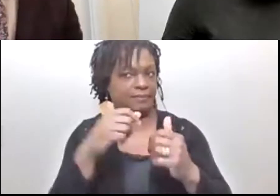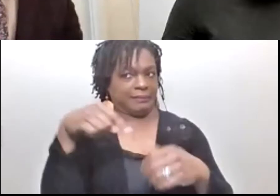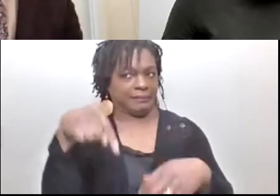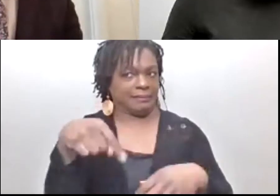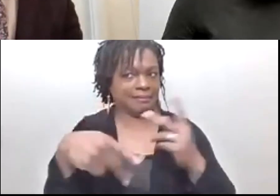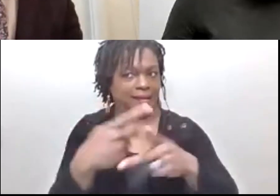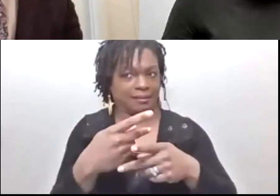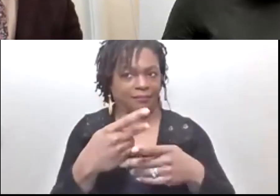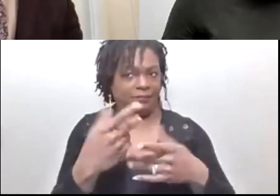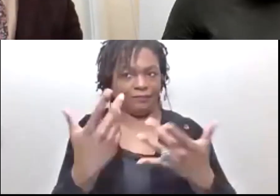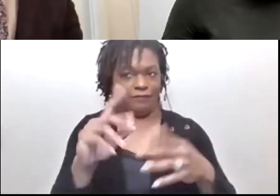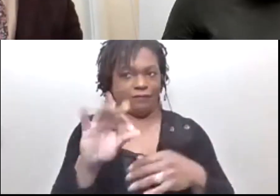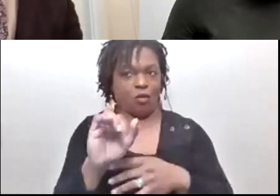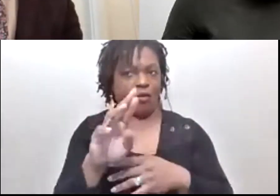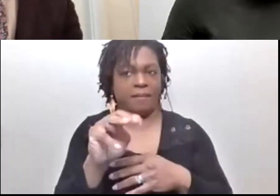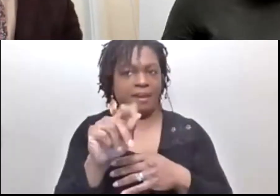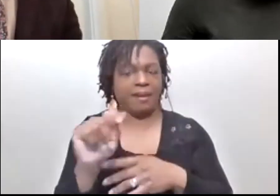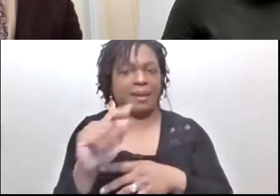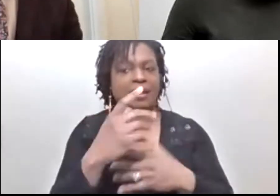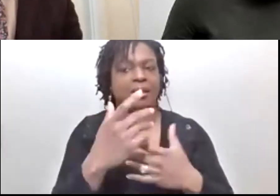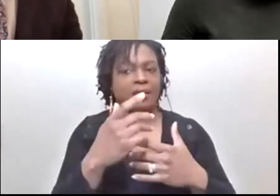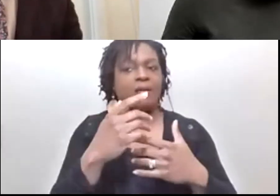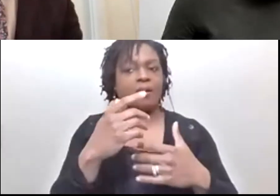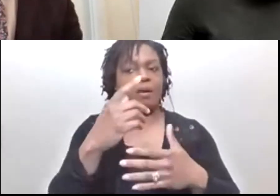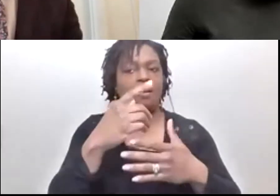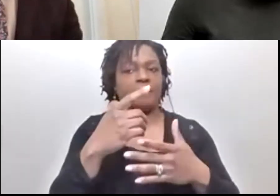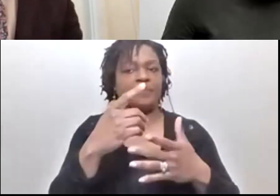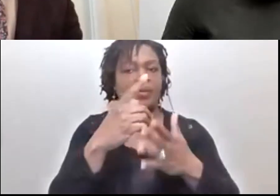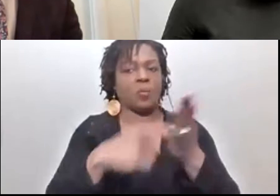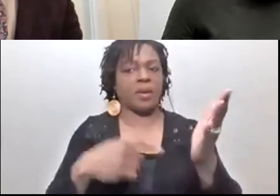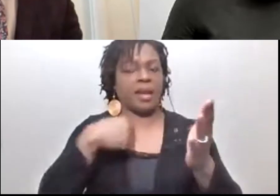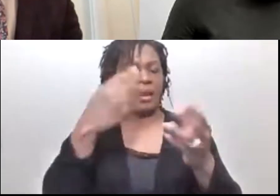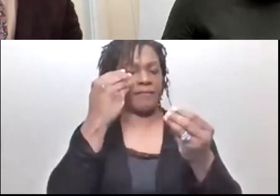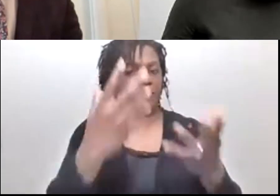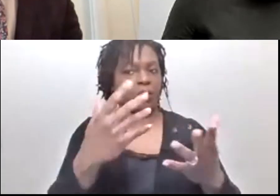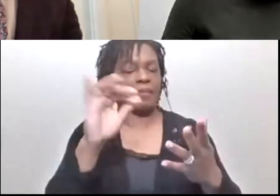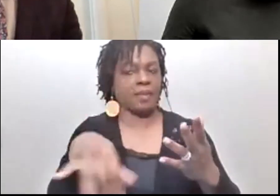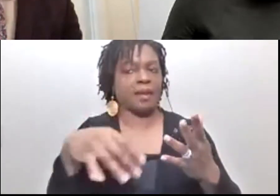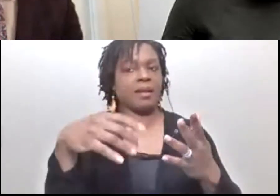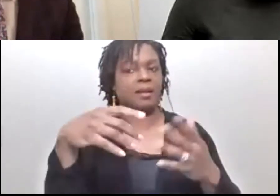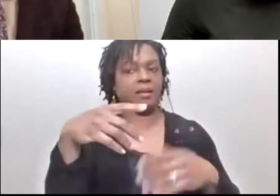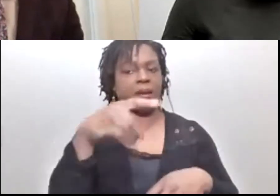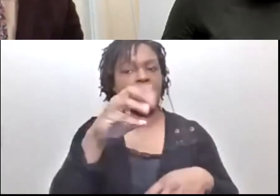So what I informed in Power 225 was that